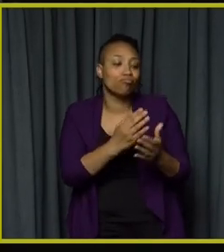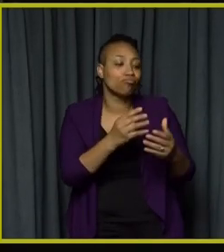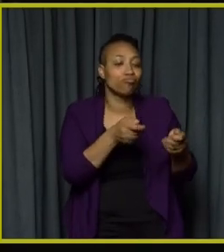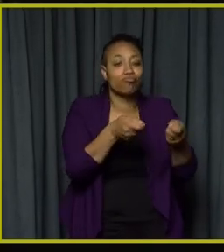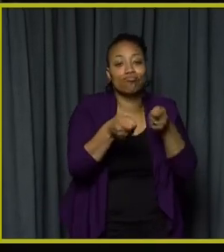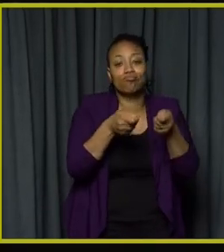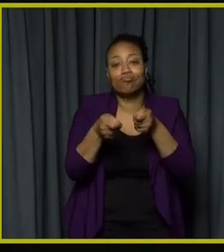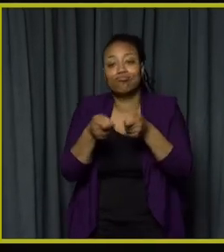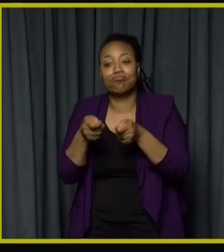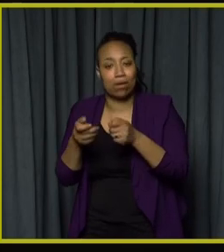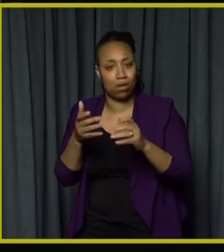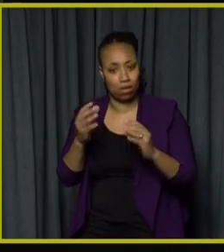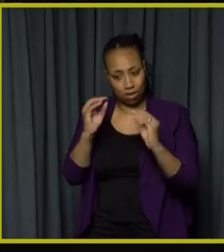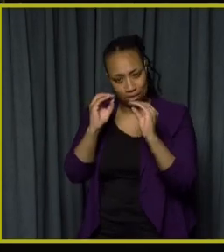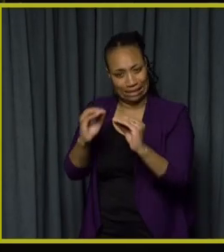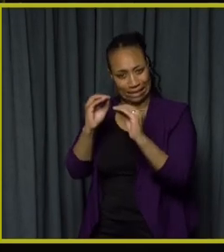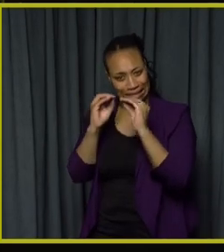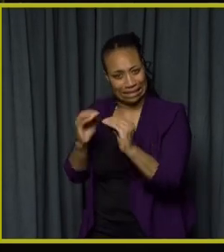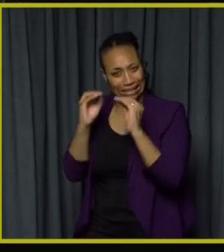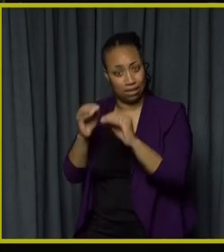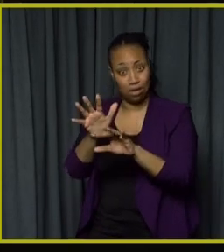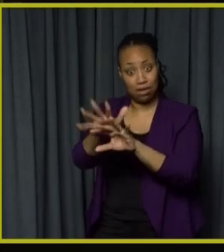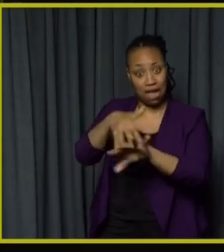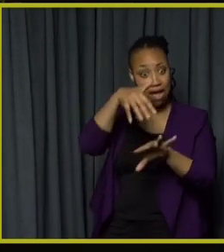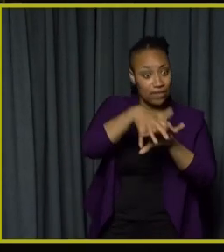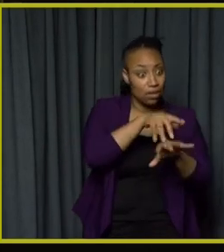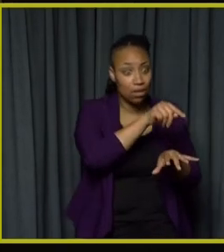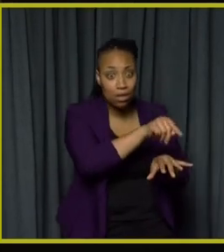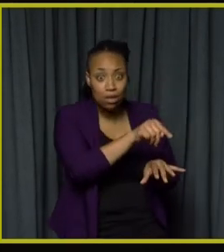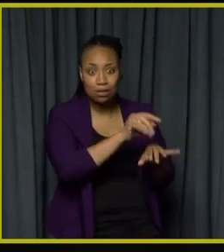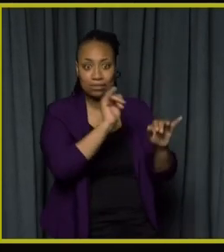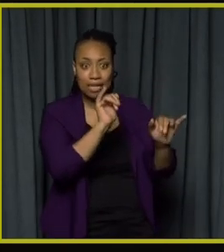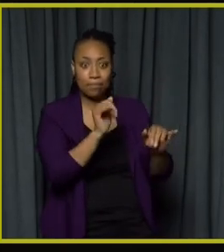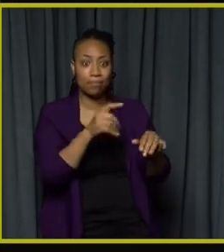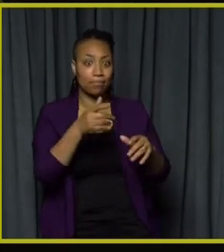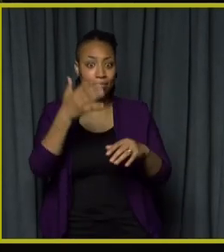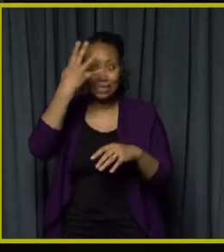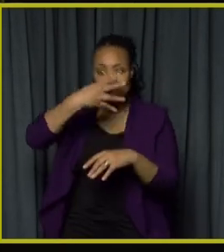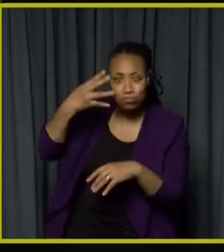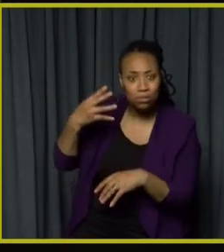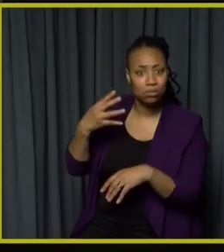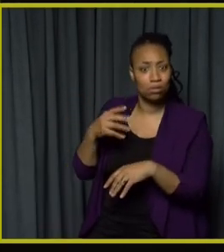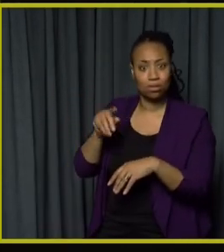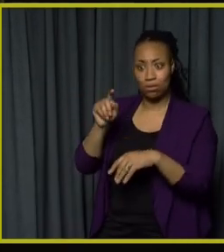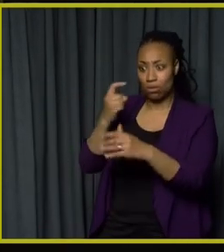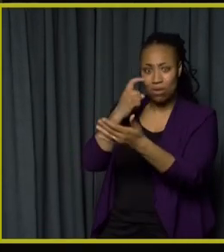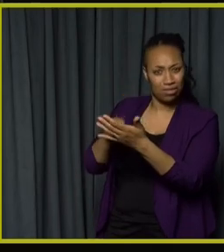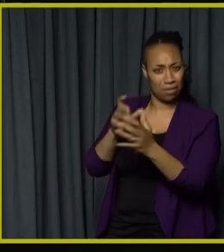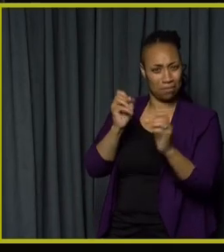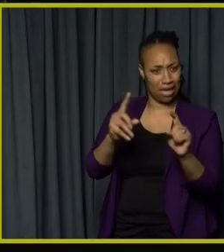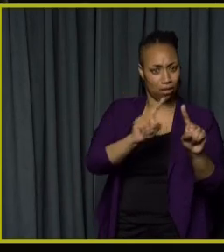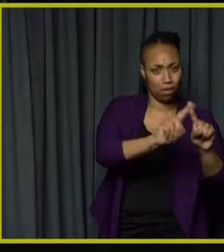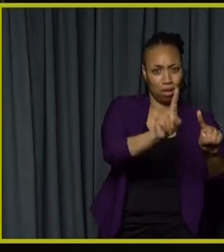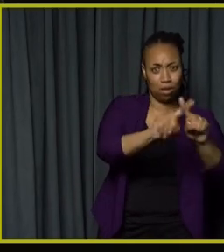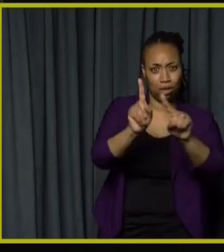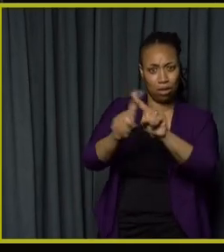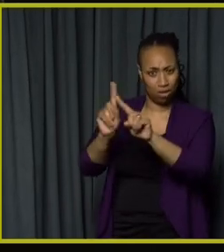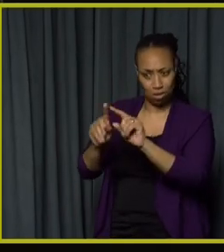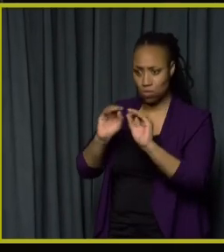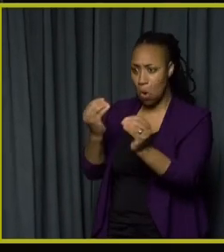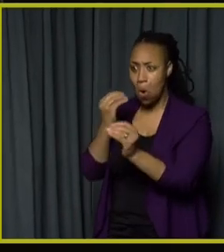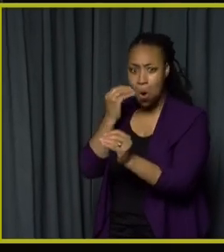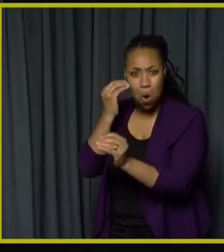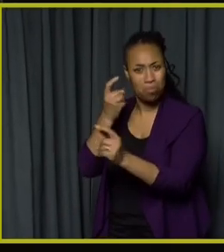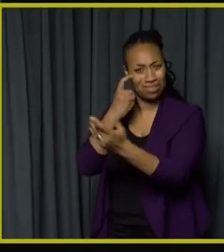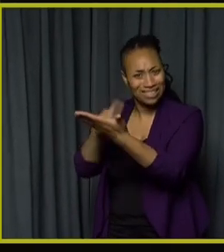and implemented fair policies for undocumented Americans and homeless Americans, we could change our present and our future and